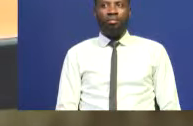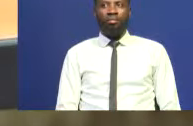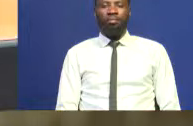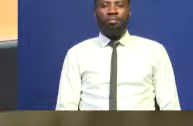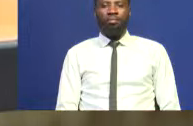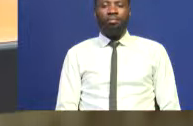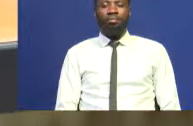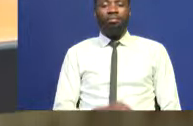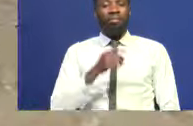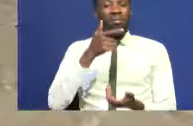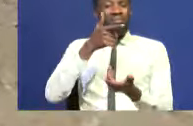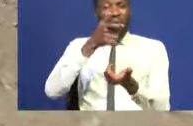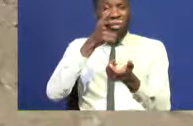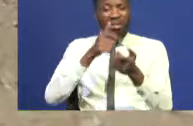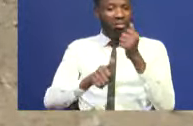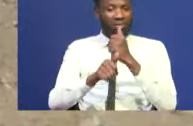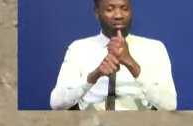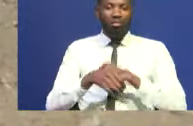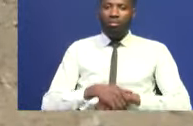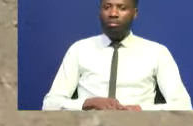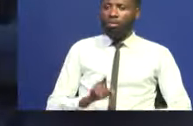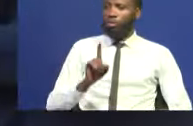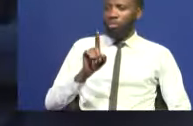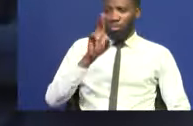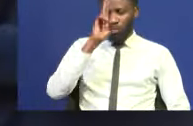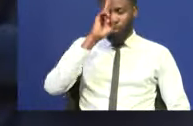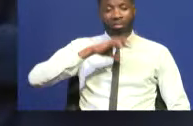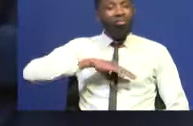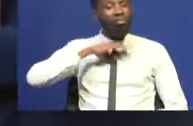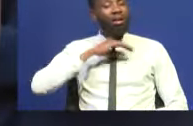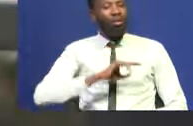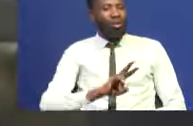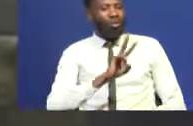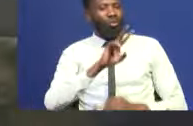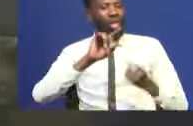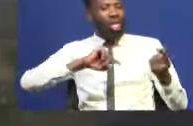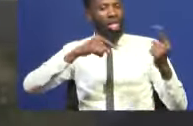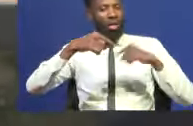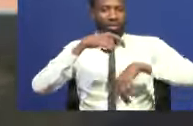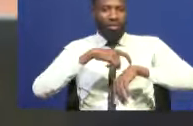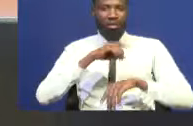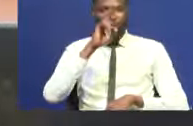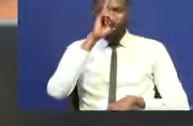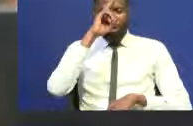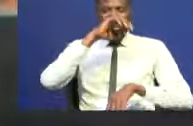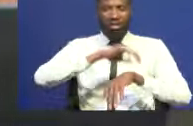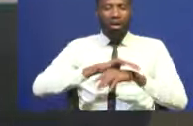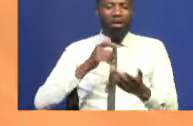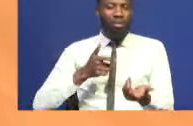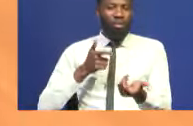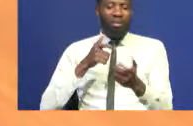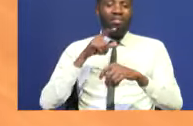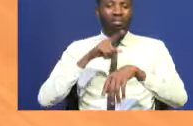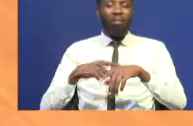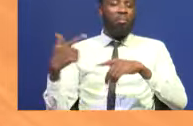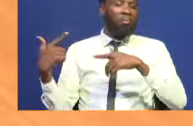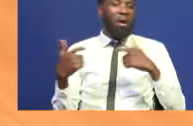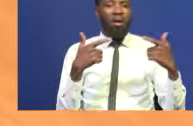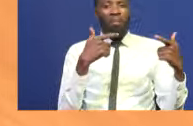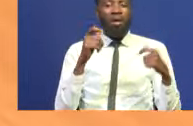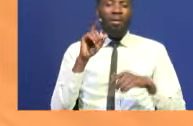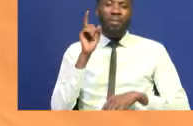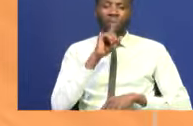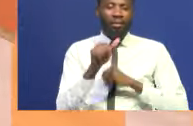Fatal shootout. One cop dead, two injured as police recover weapons following deadly shootout.